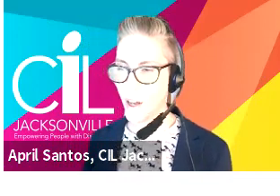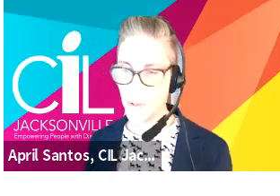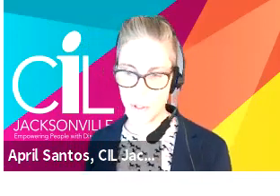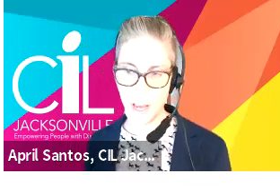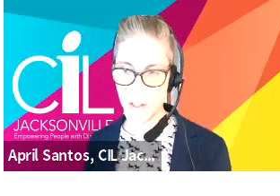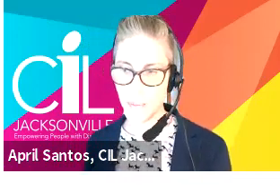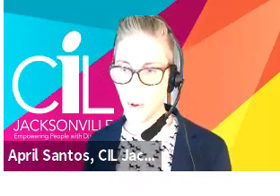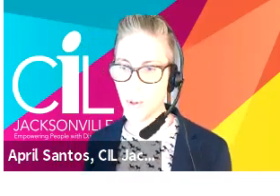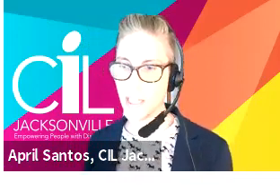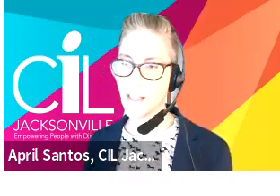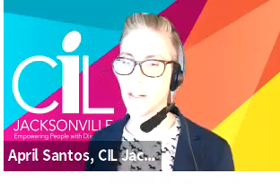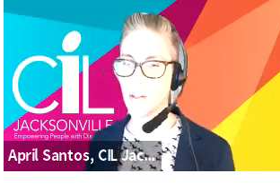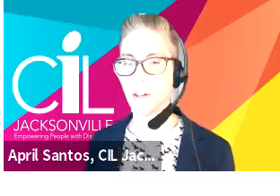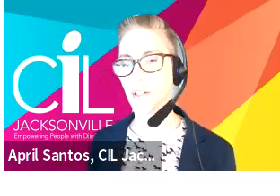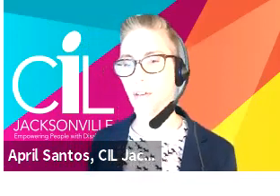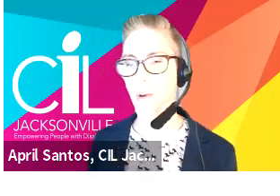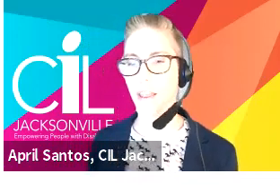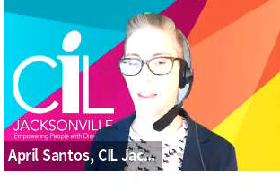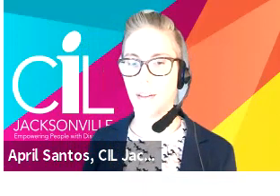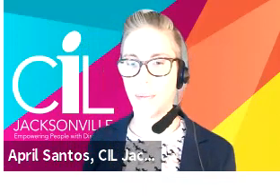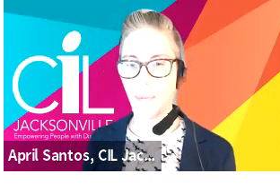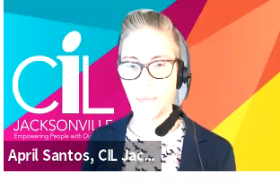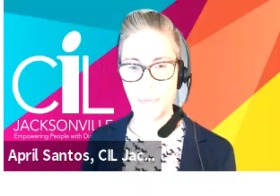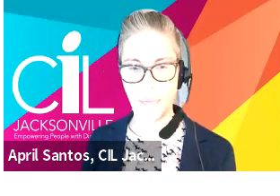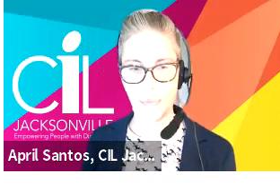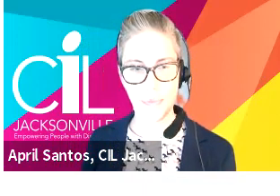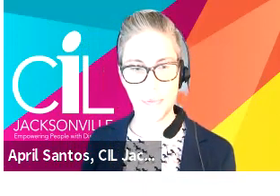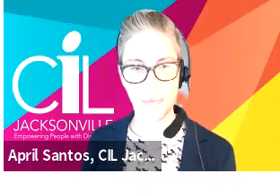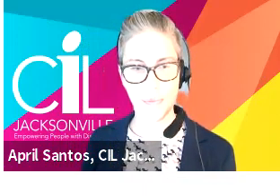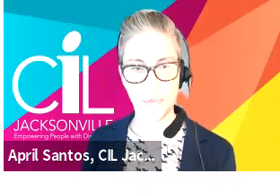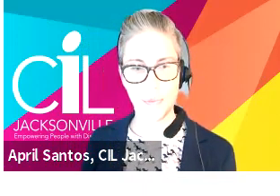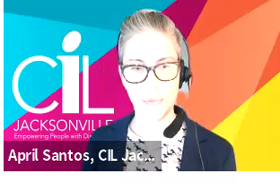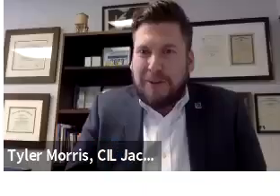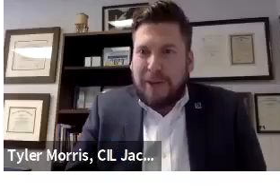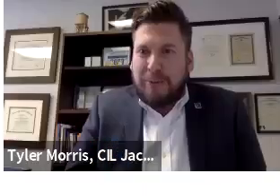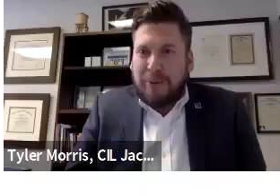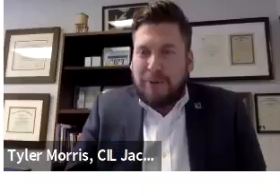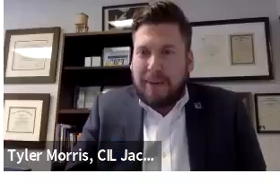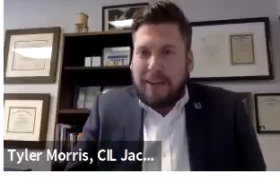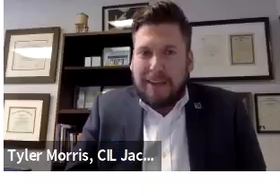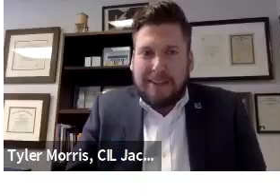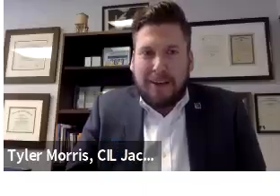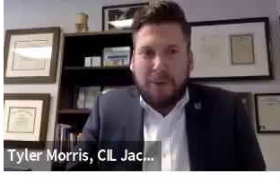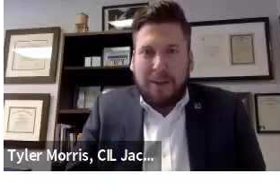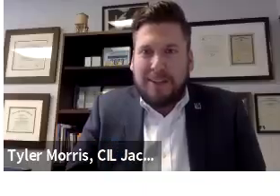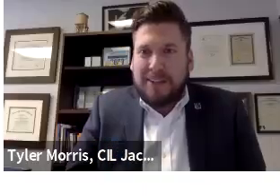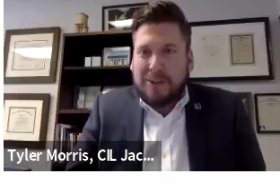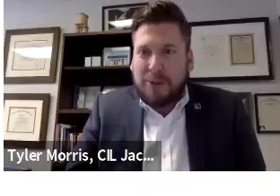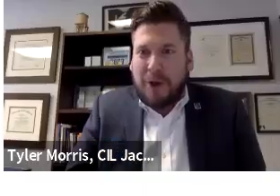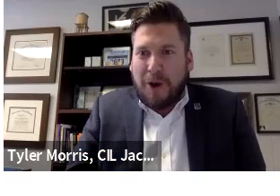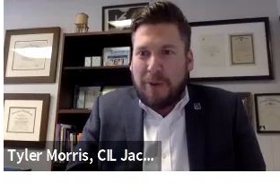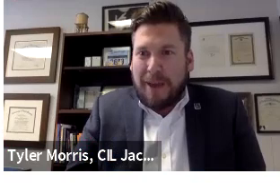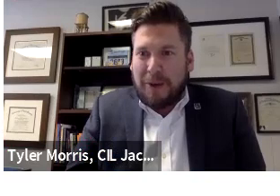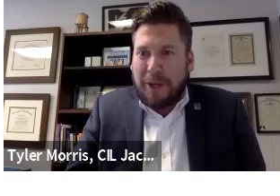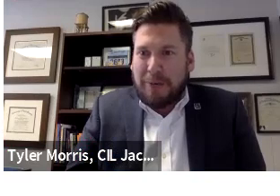believe he also has a poll he's going to start us off with. Thank you, April. And what is a